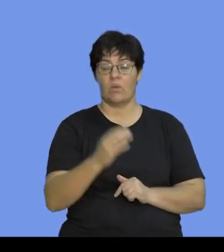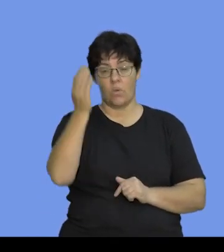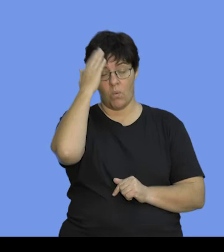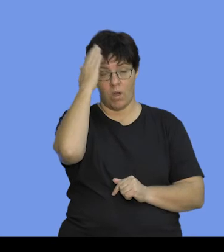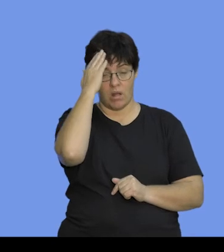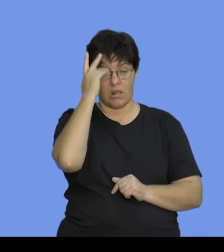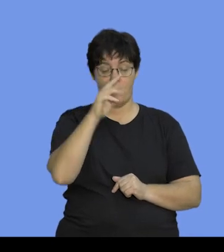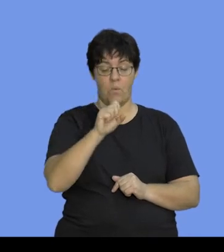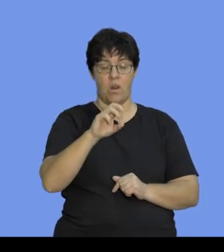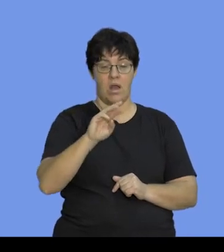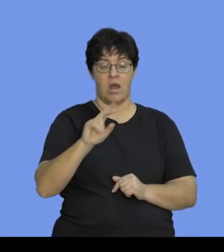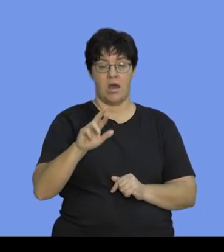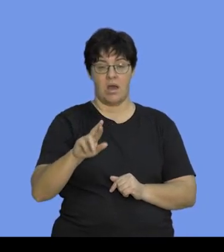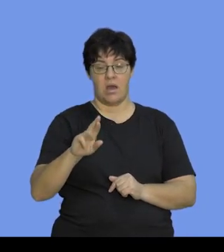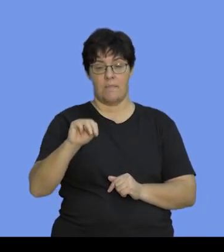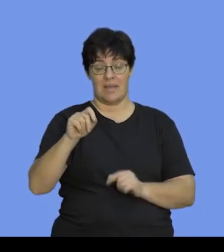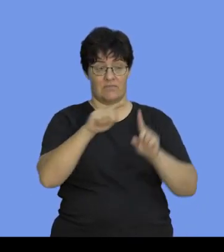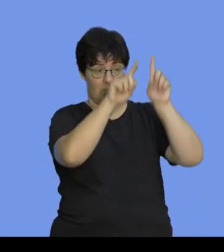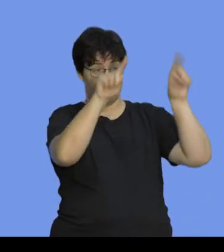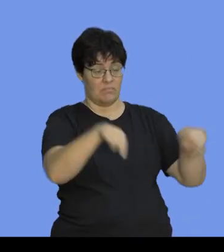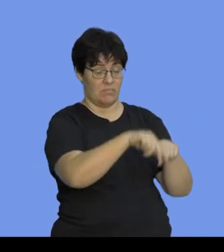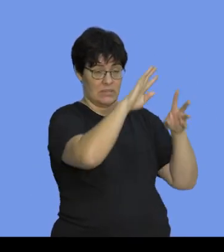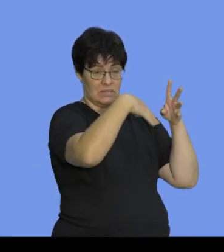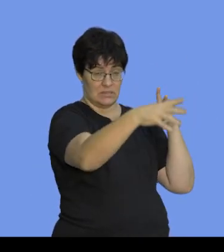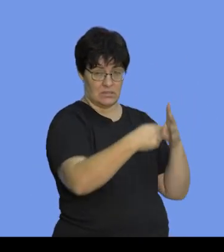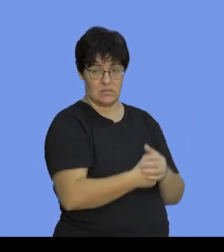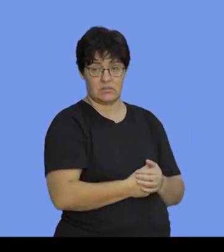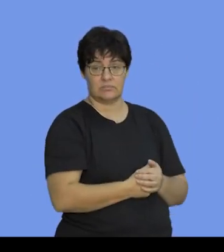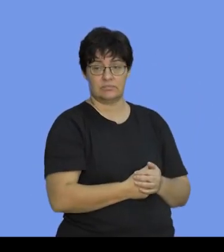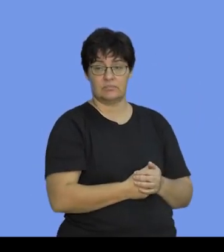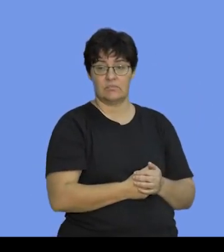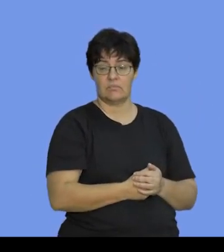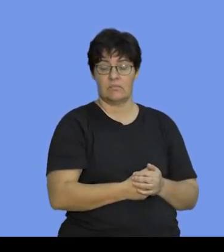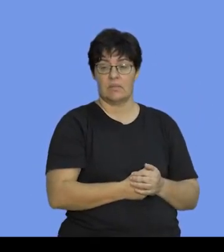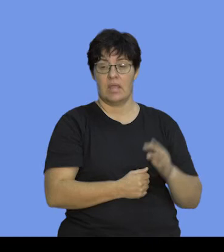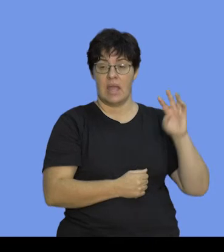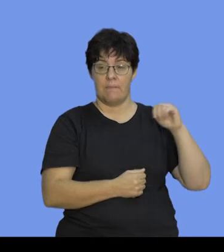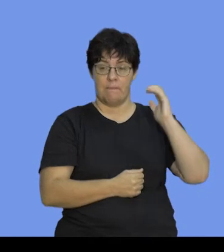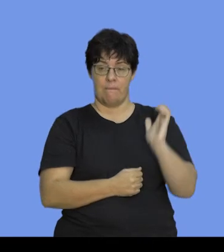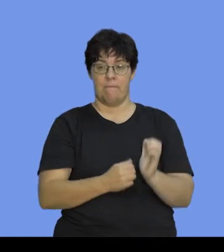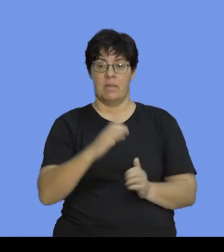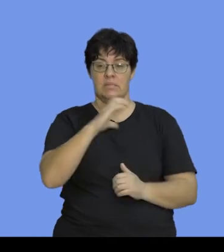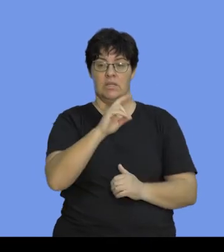that the molar mass, we'll get the molar mass of hydrated copper 2 sulfate, okay, the formula